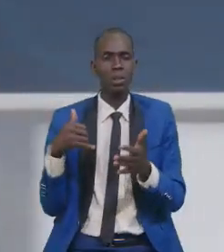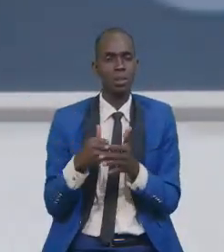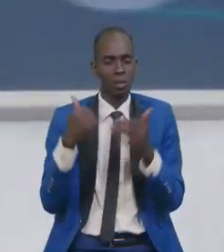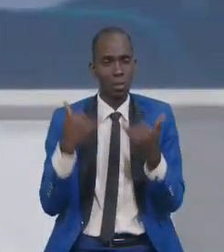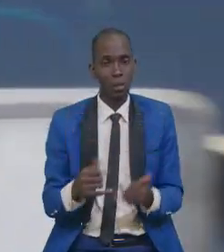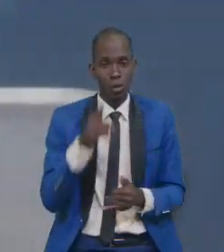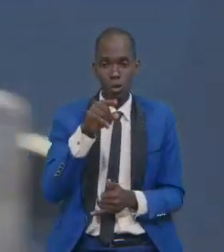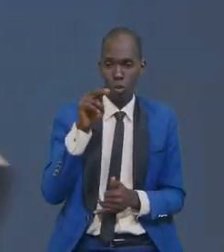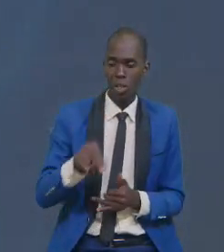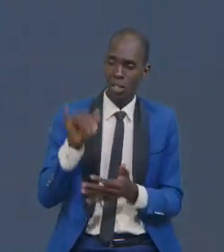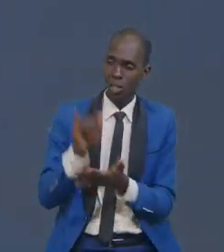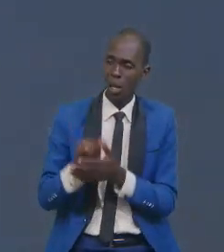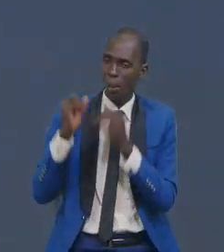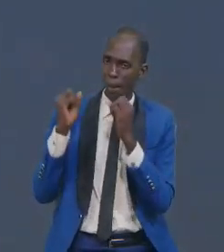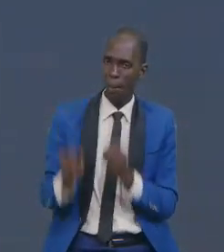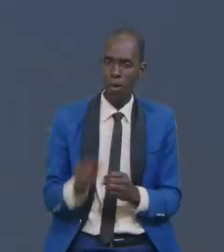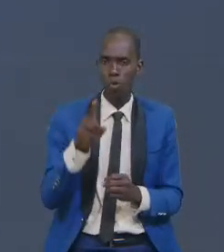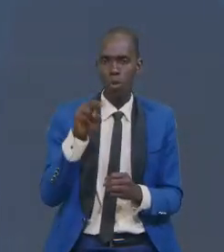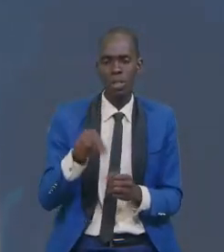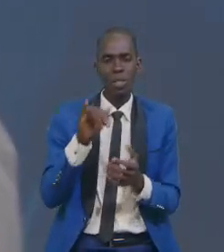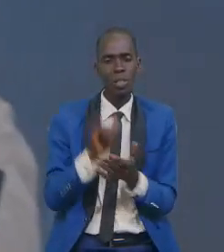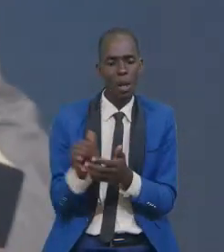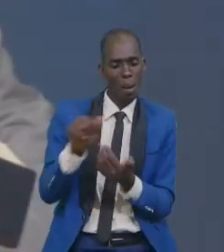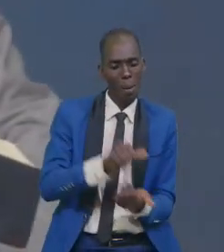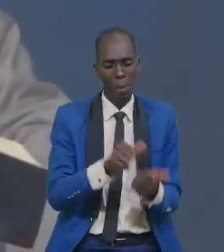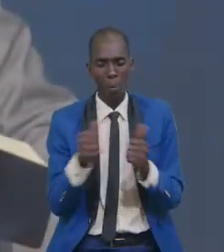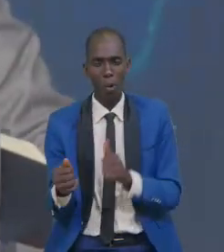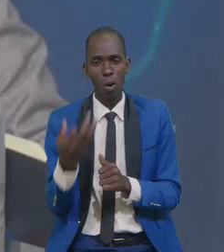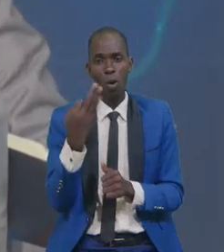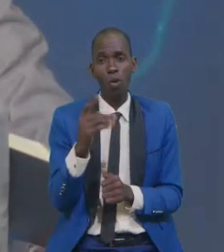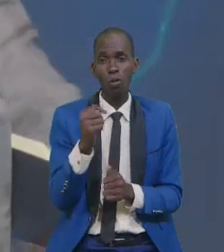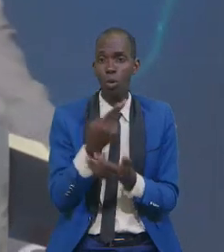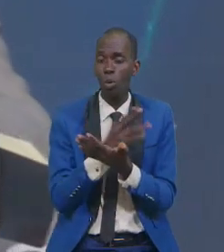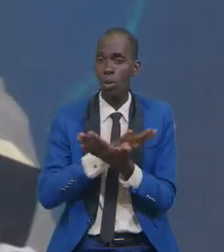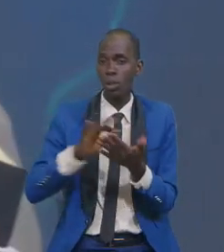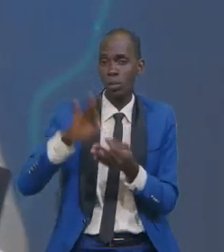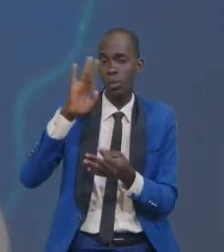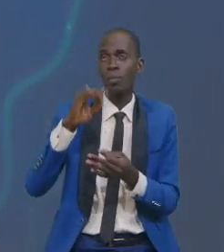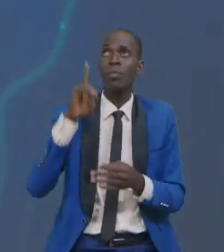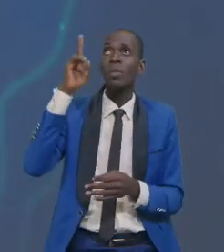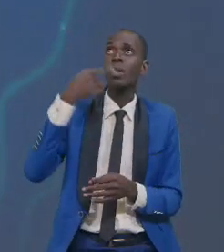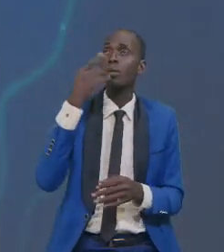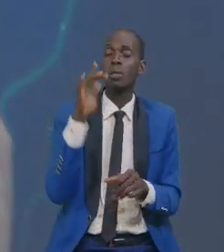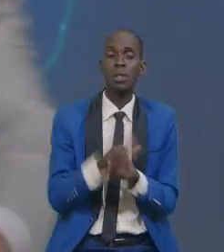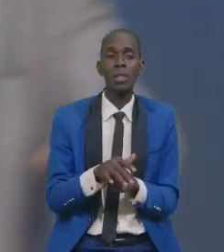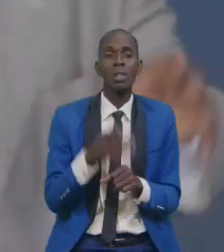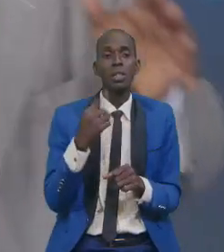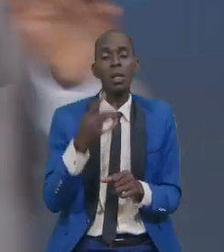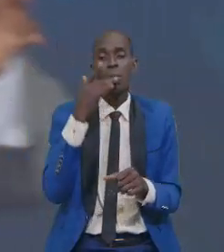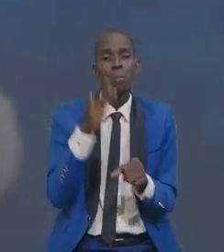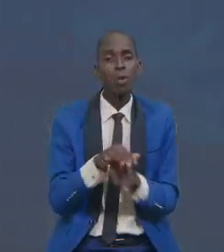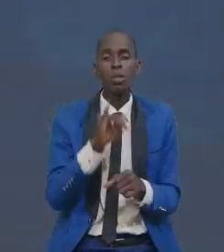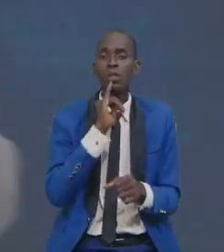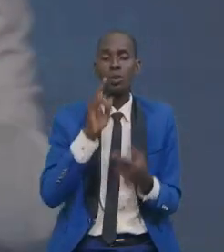that baptism, immersion, and on the Holy Ghost. And it says, for the promise is unto you and unto